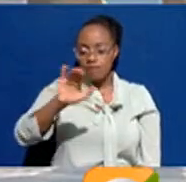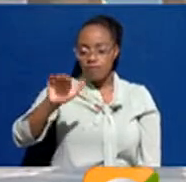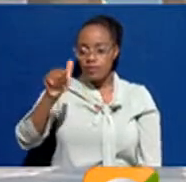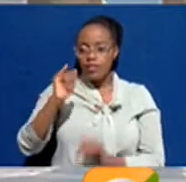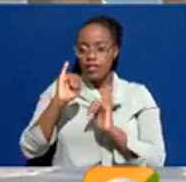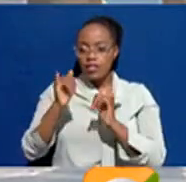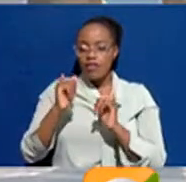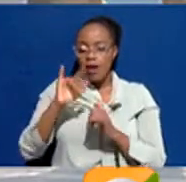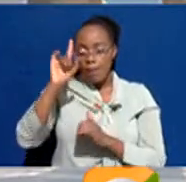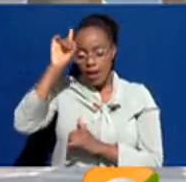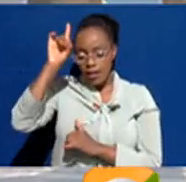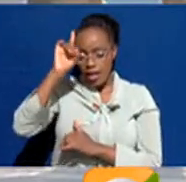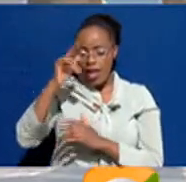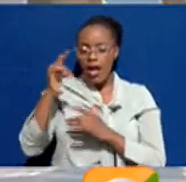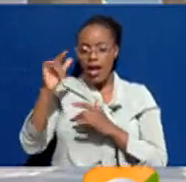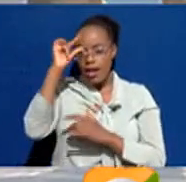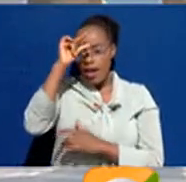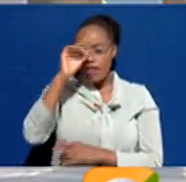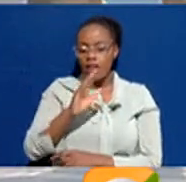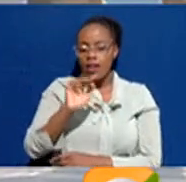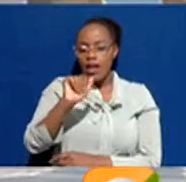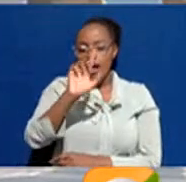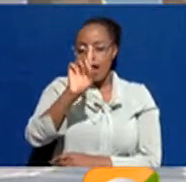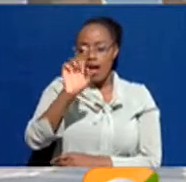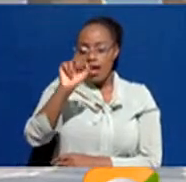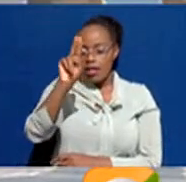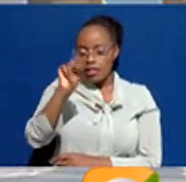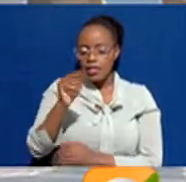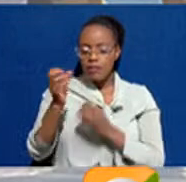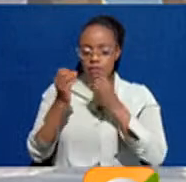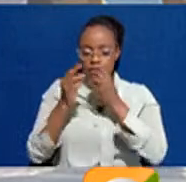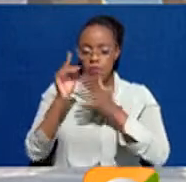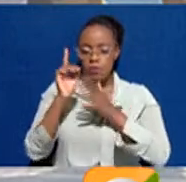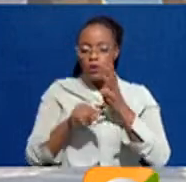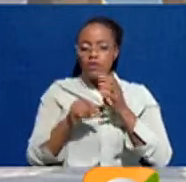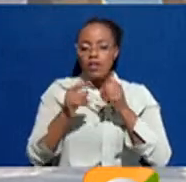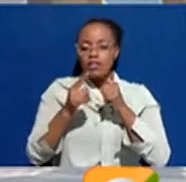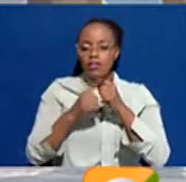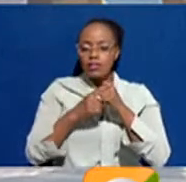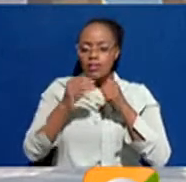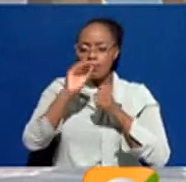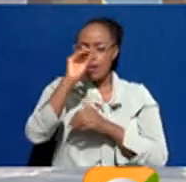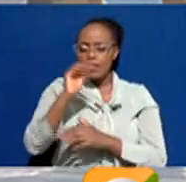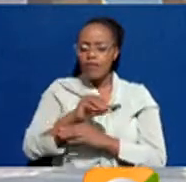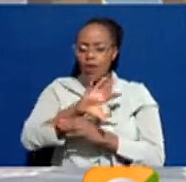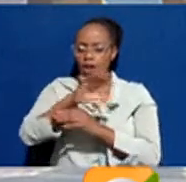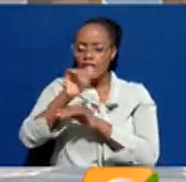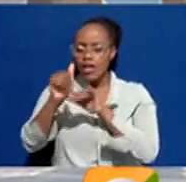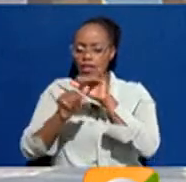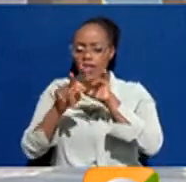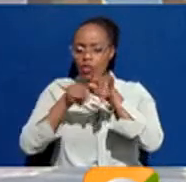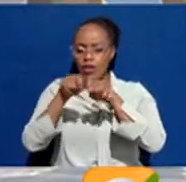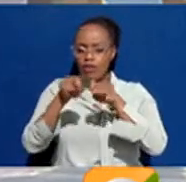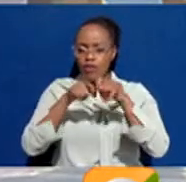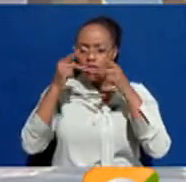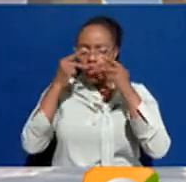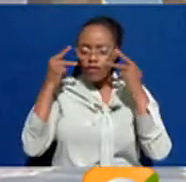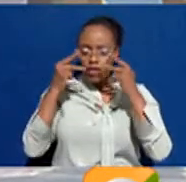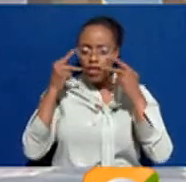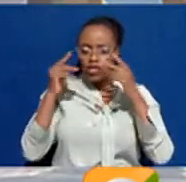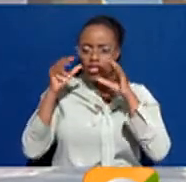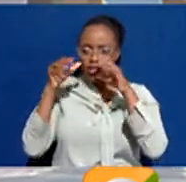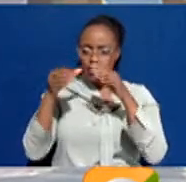In other news, Mandera Governor Mohammed Adan Khalif has revealed that 60% of the county is under the control of Alshabaab